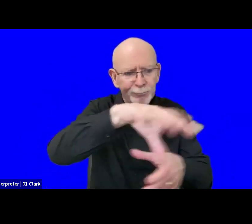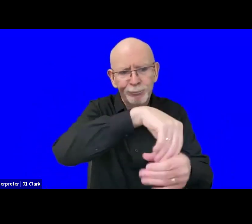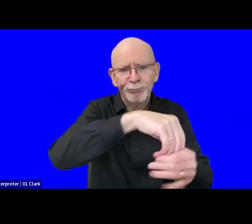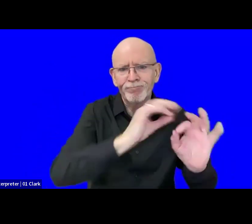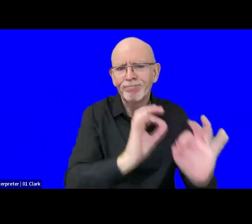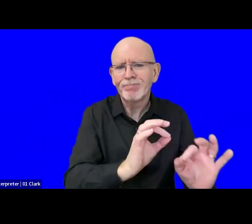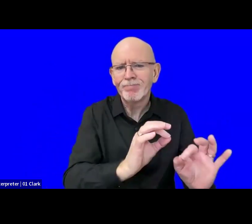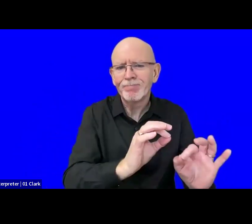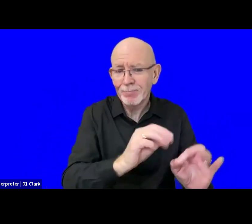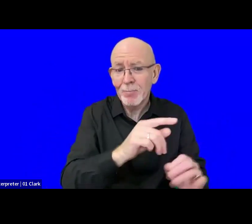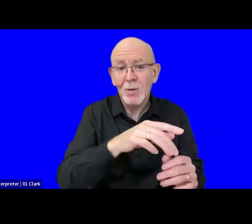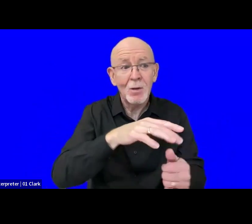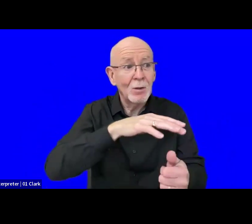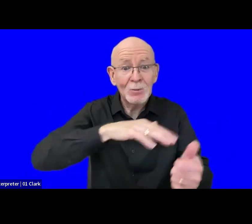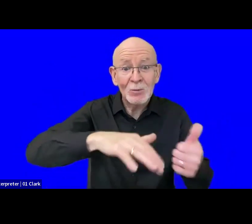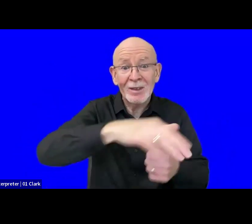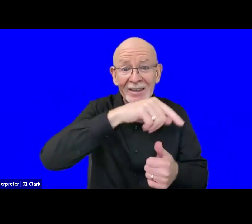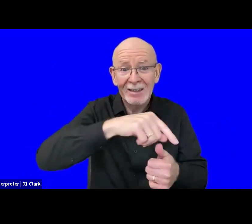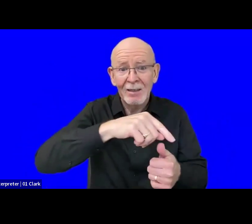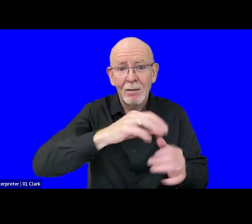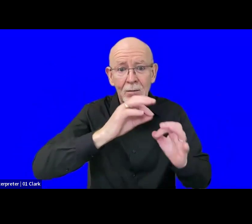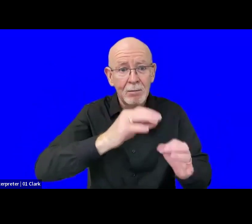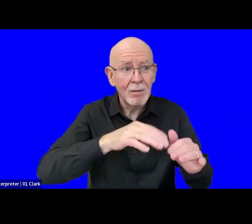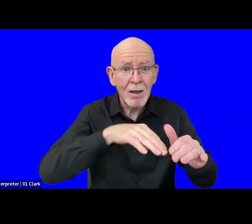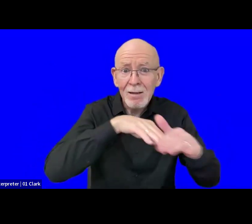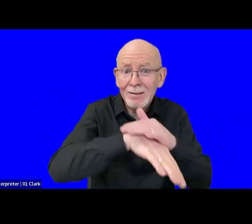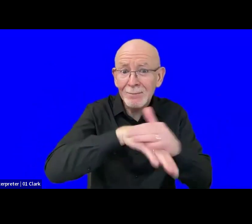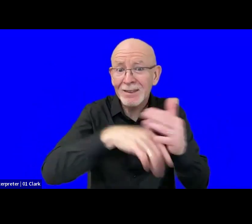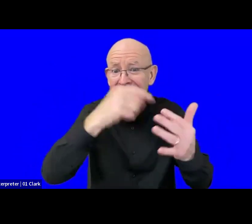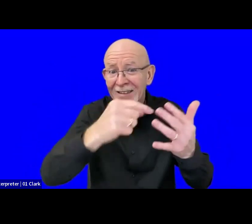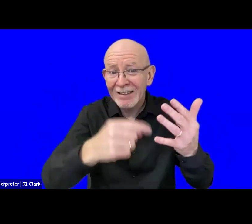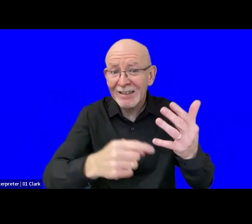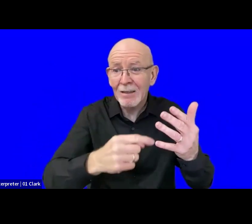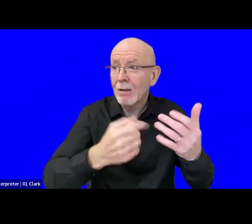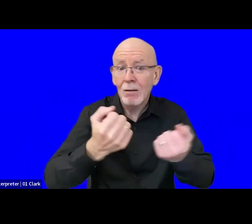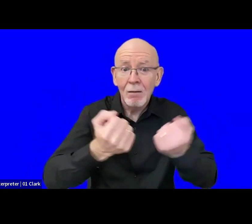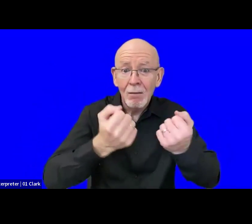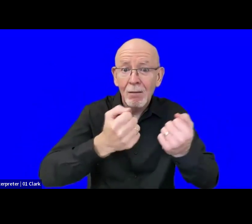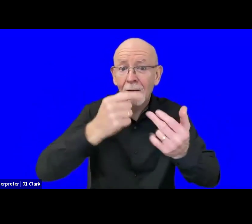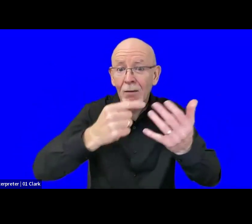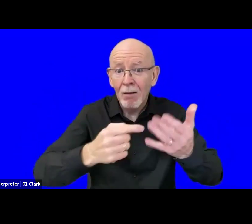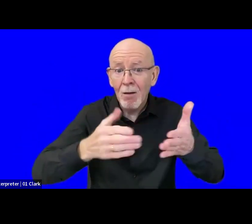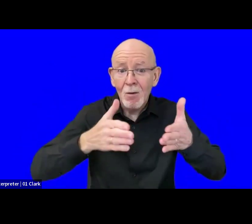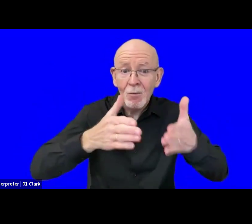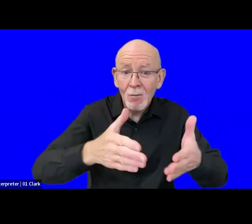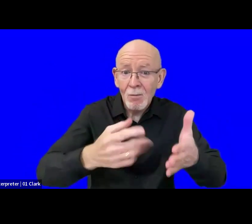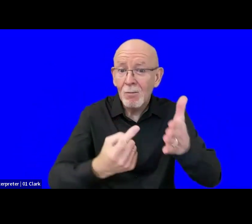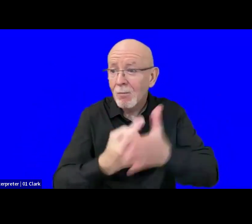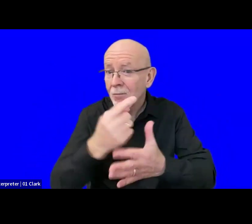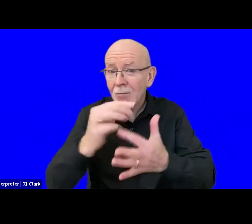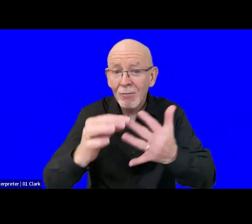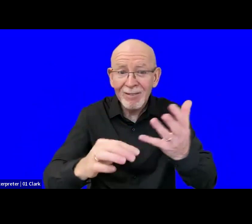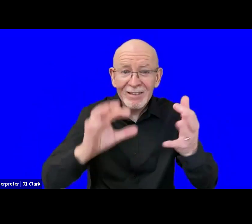to transportation of person with disability will be different and can be reduced. Of course, this is not individual effort on the